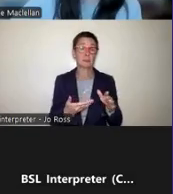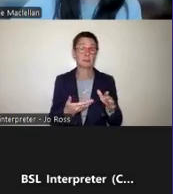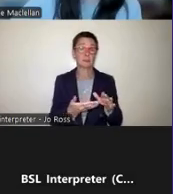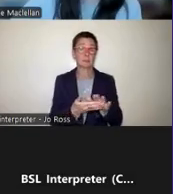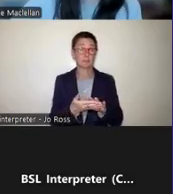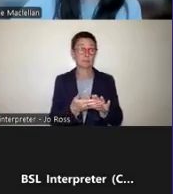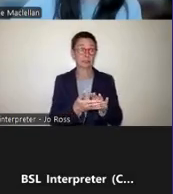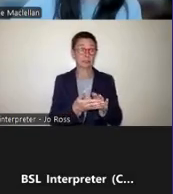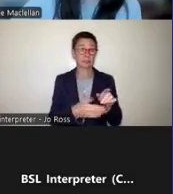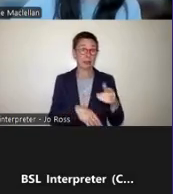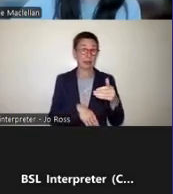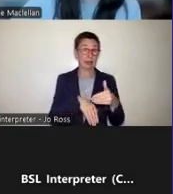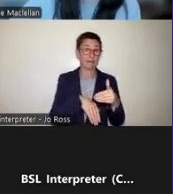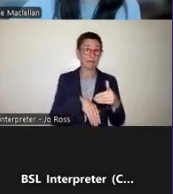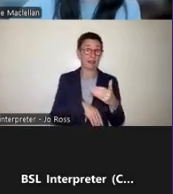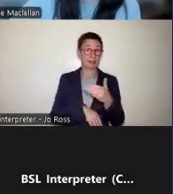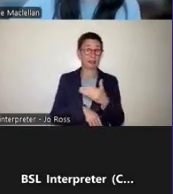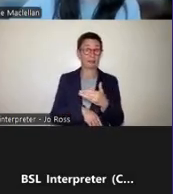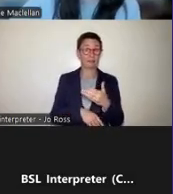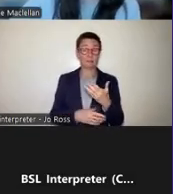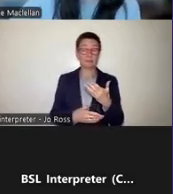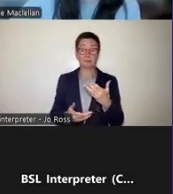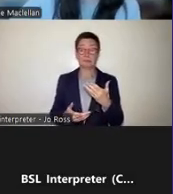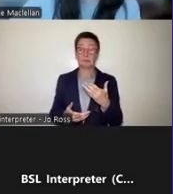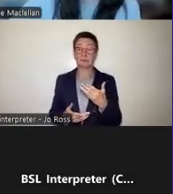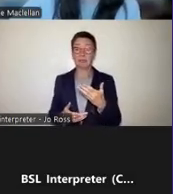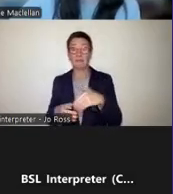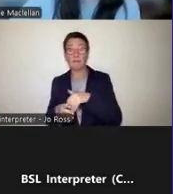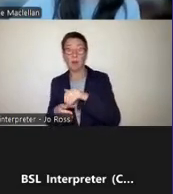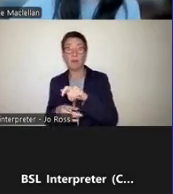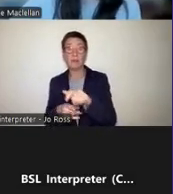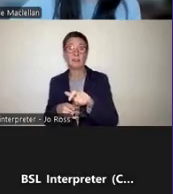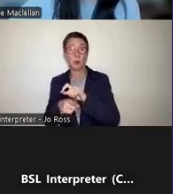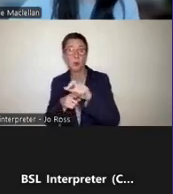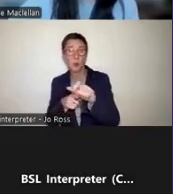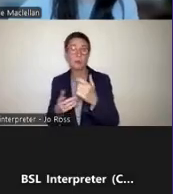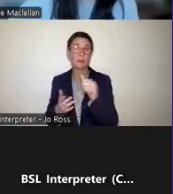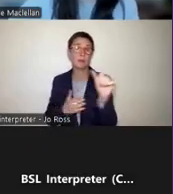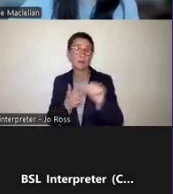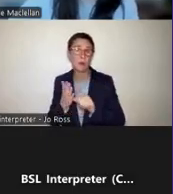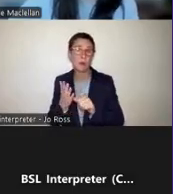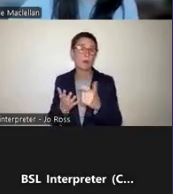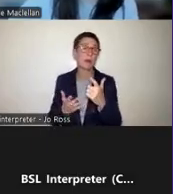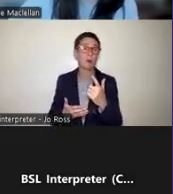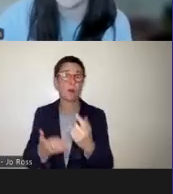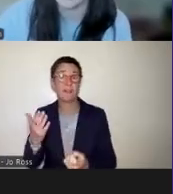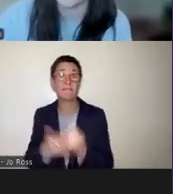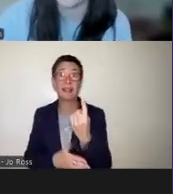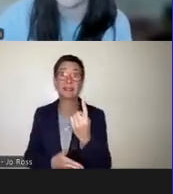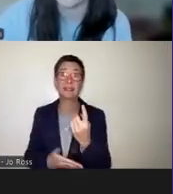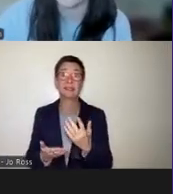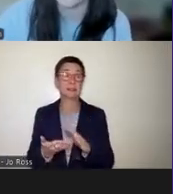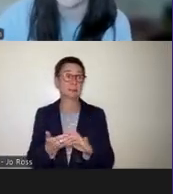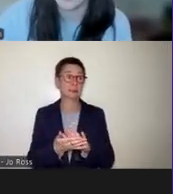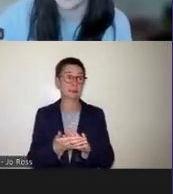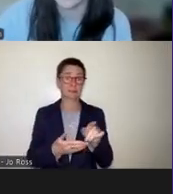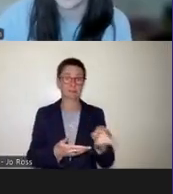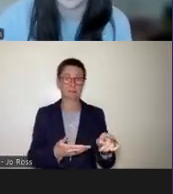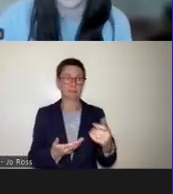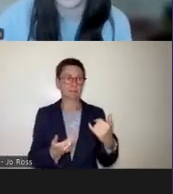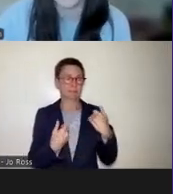attendance in settings or in programs if they've signed up to an event, for example, and they've got